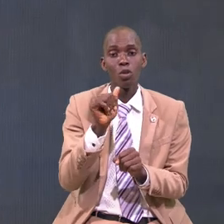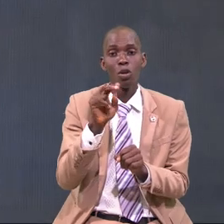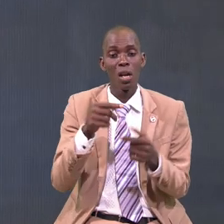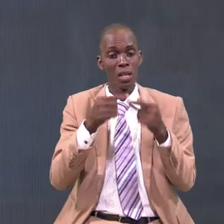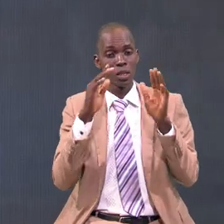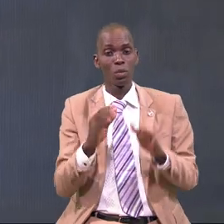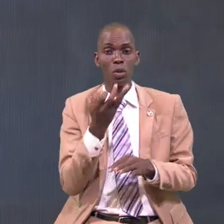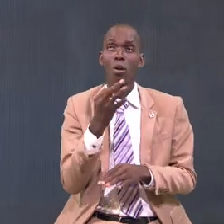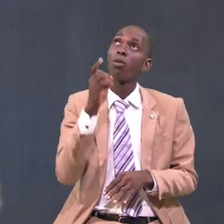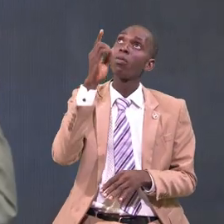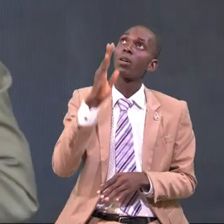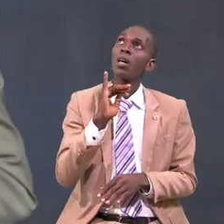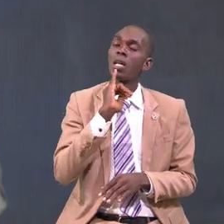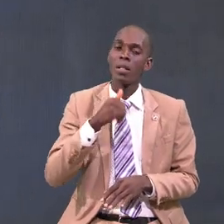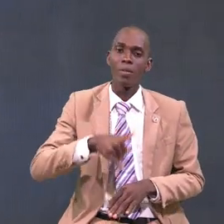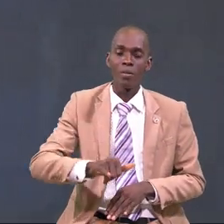there.